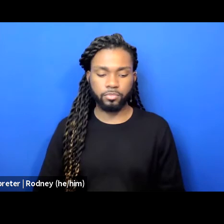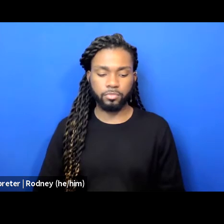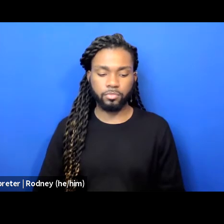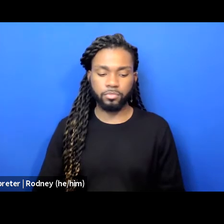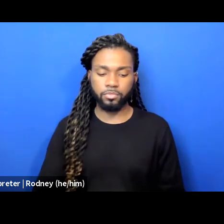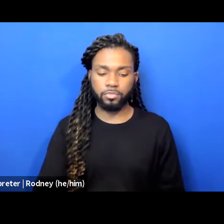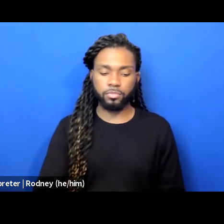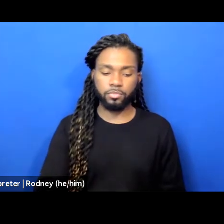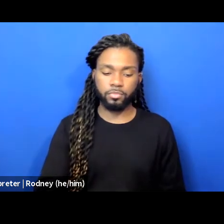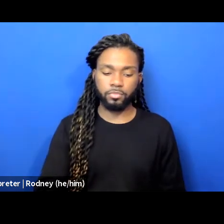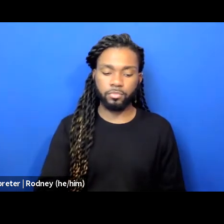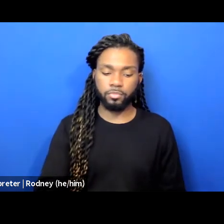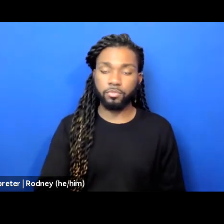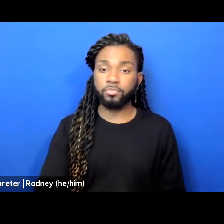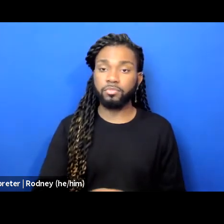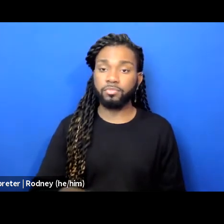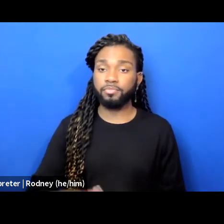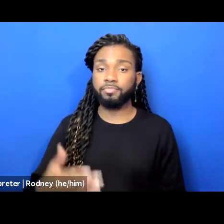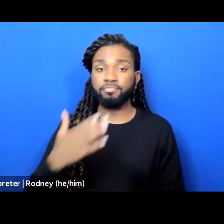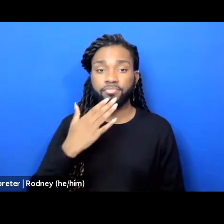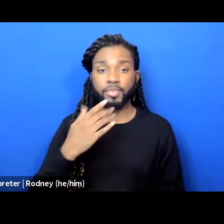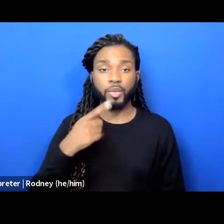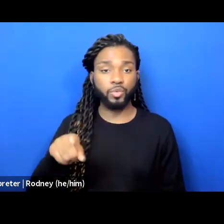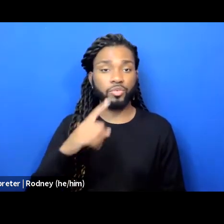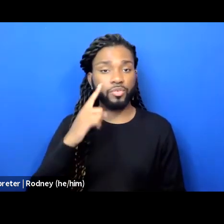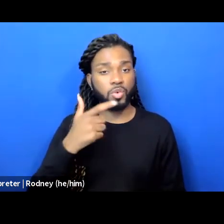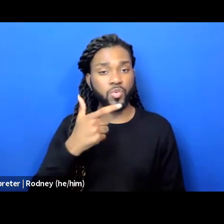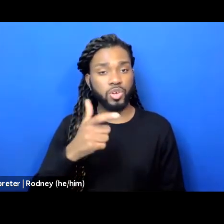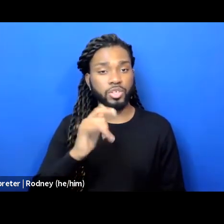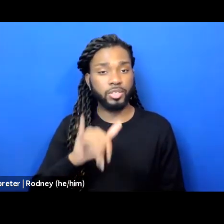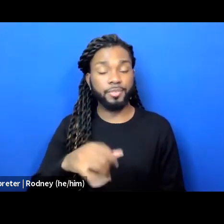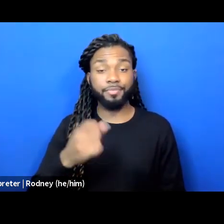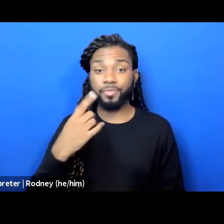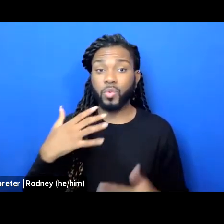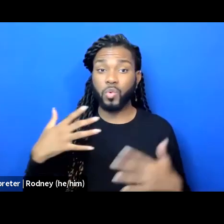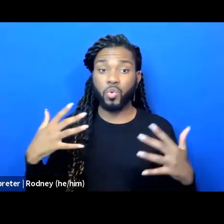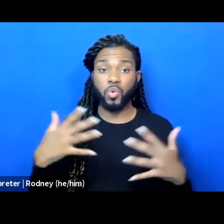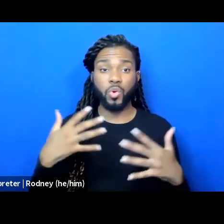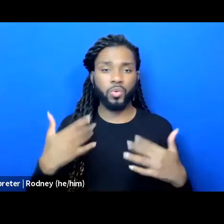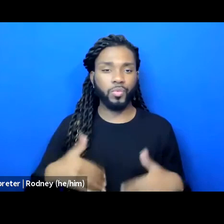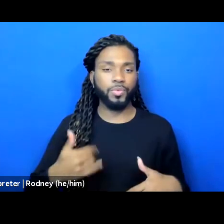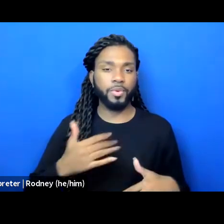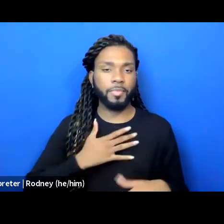Thank you for indulging me in watching that. Horror is my favorite genre.